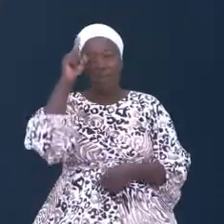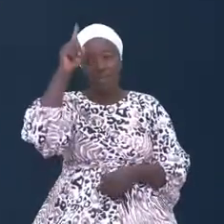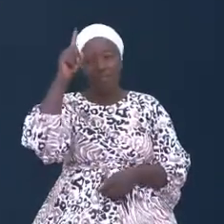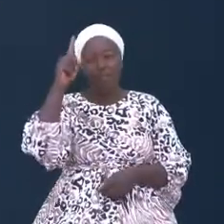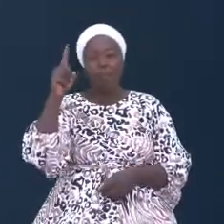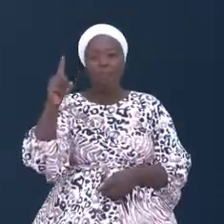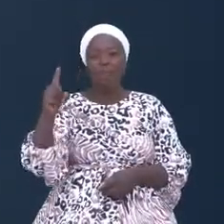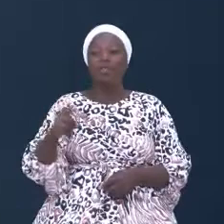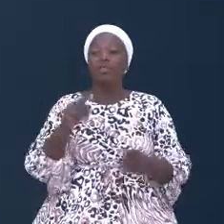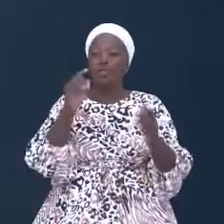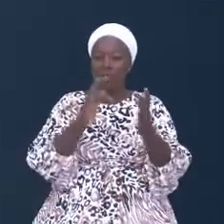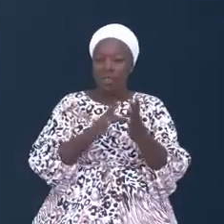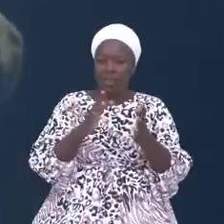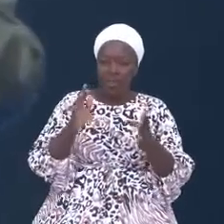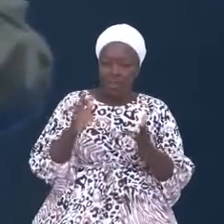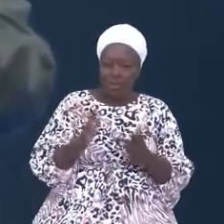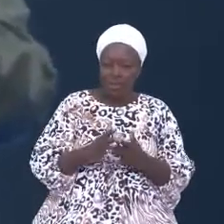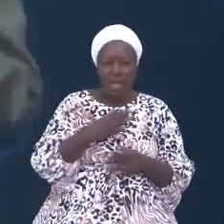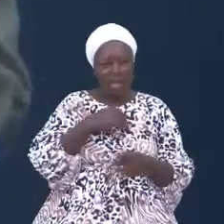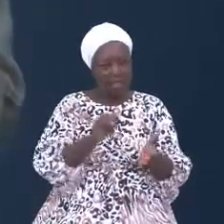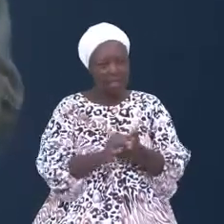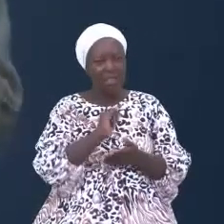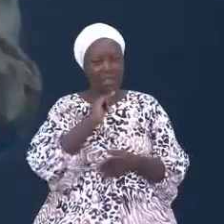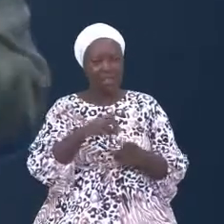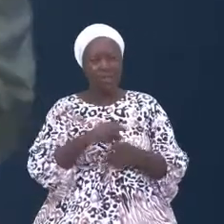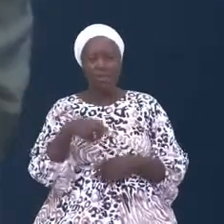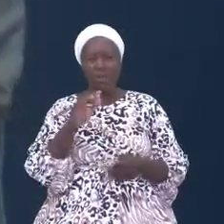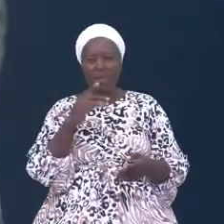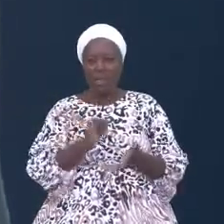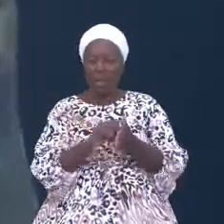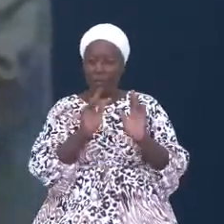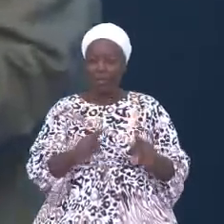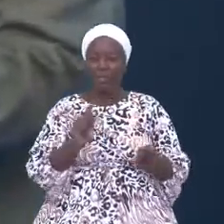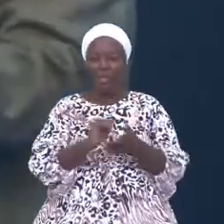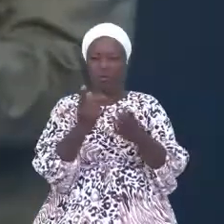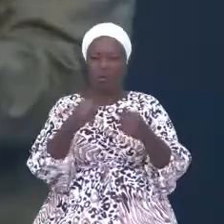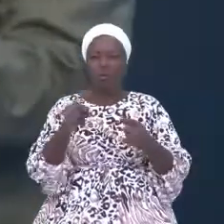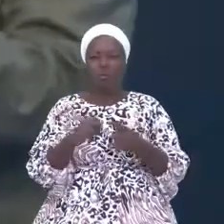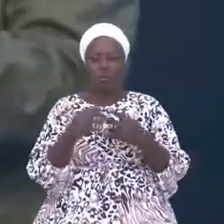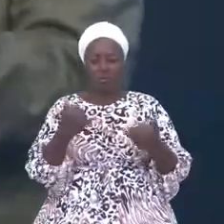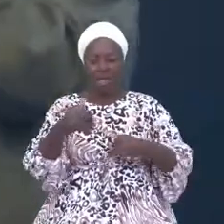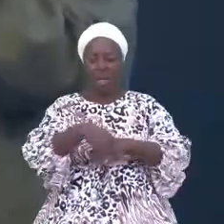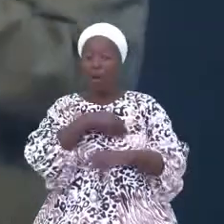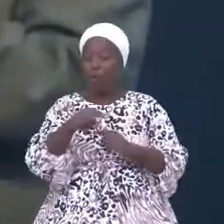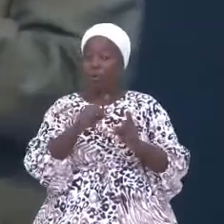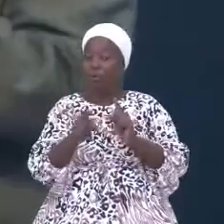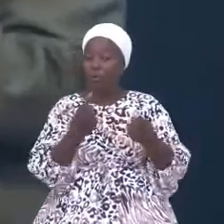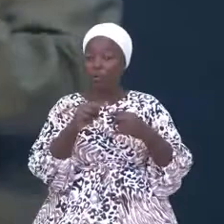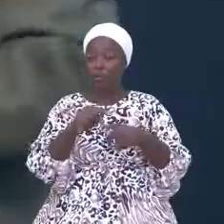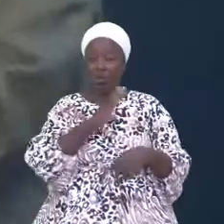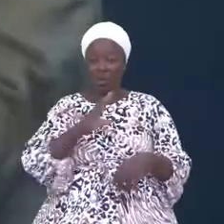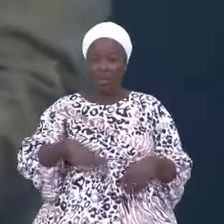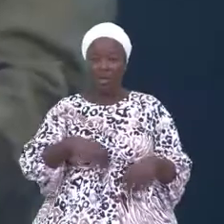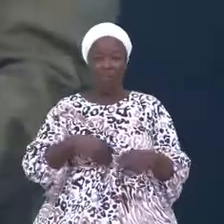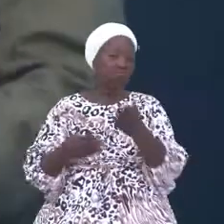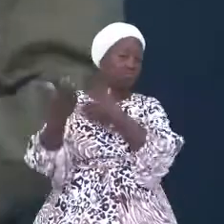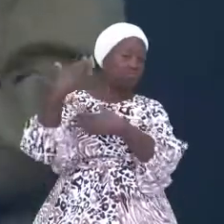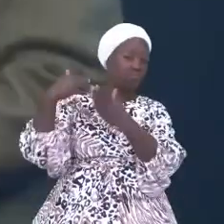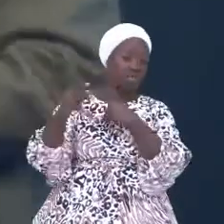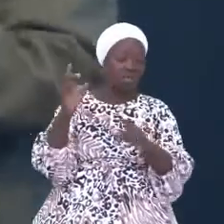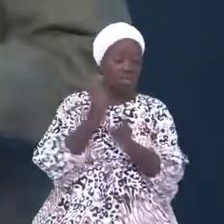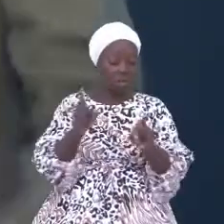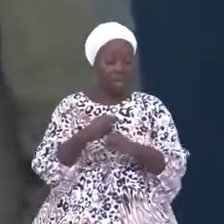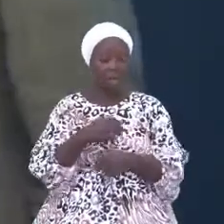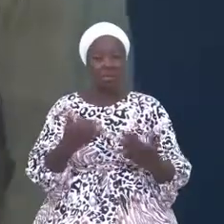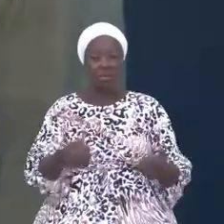him, Jesus. And that's the one you come to tonight. And when people came to Christ, those days, like today,